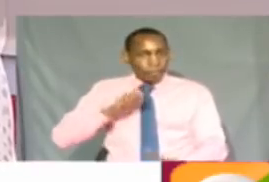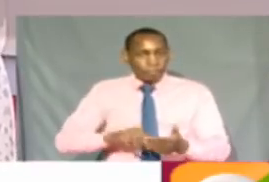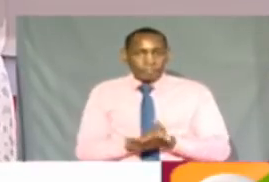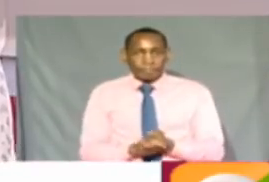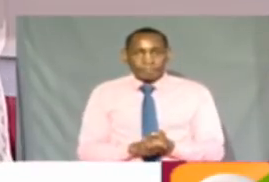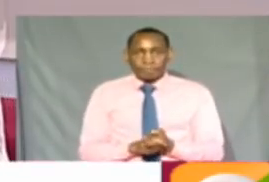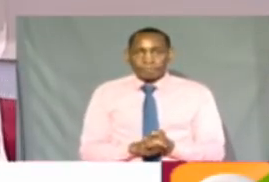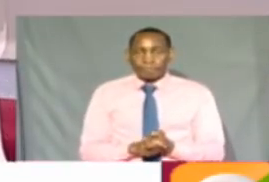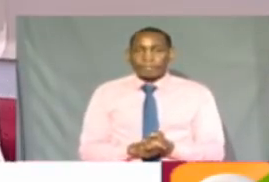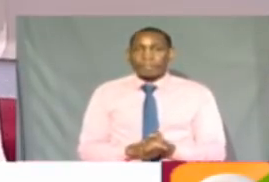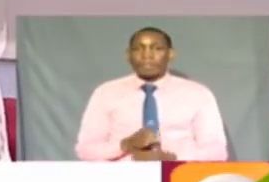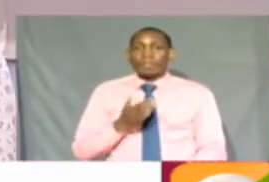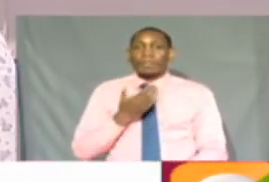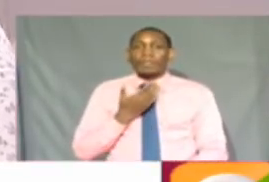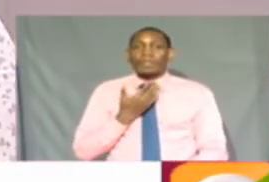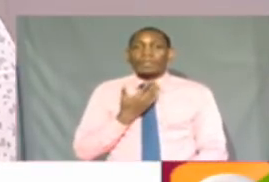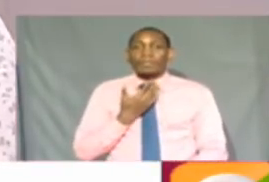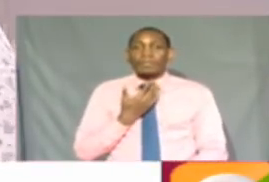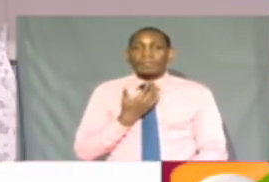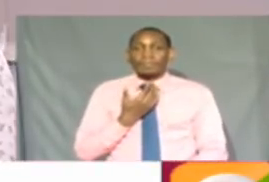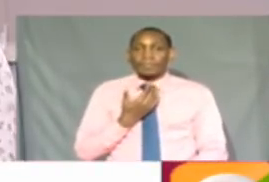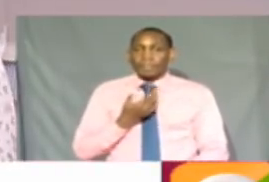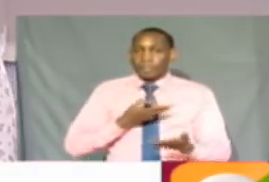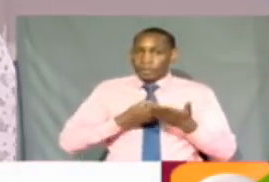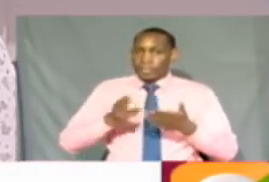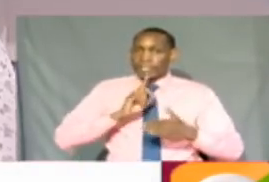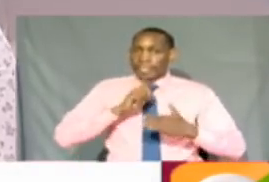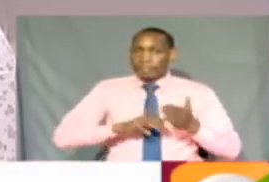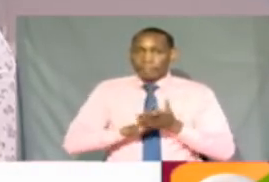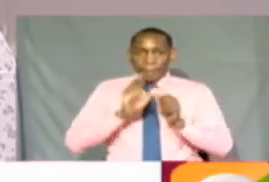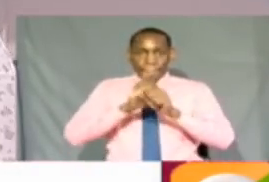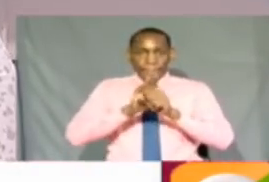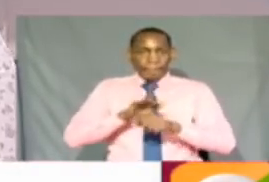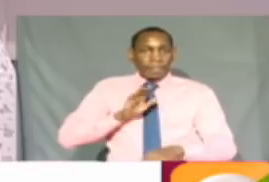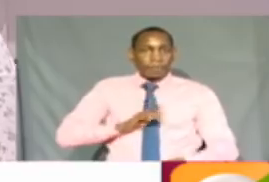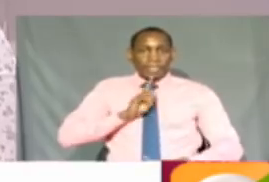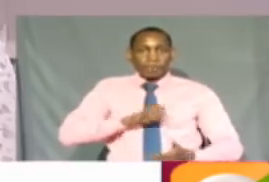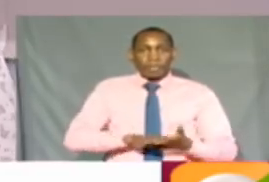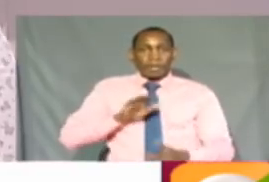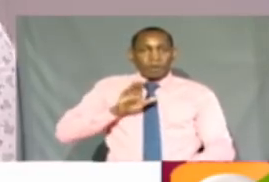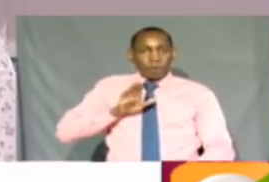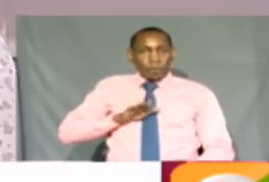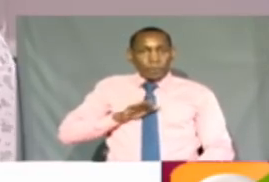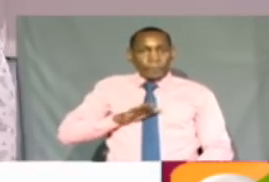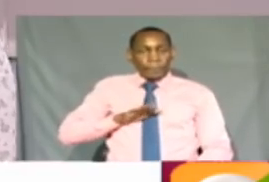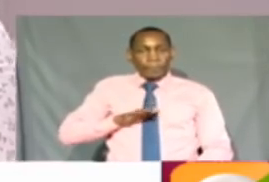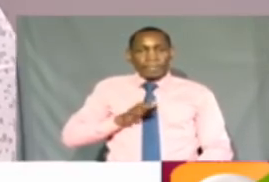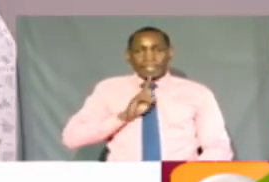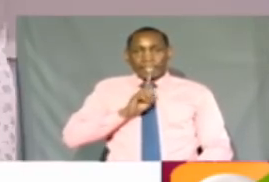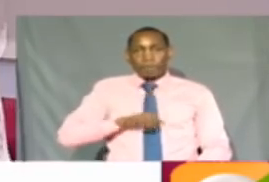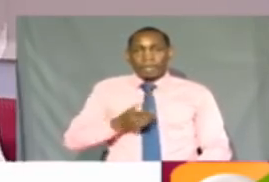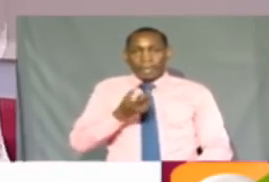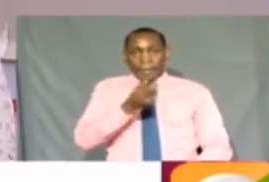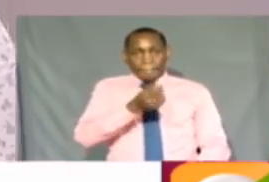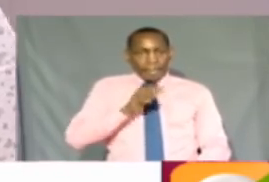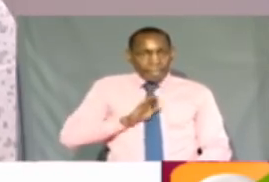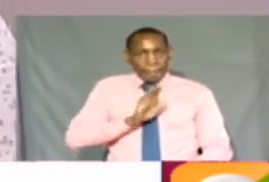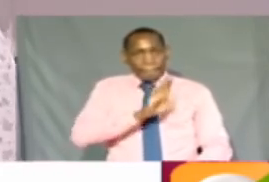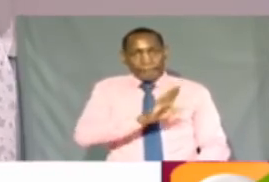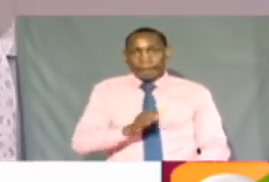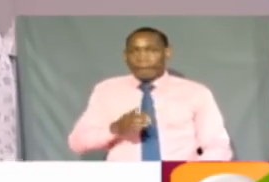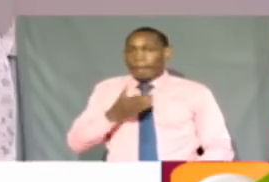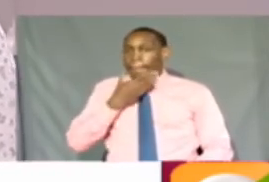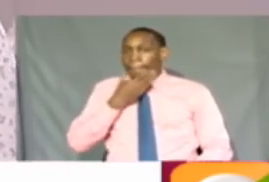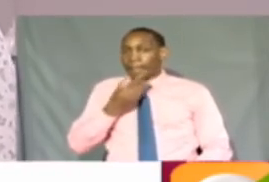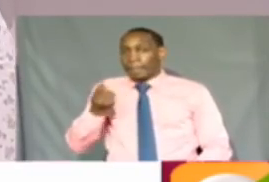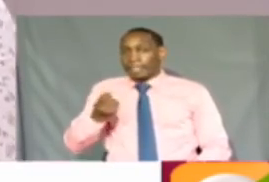this once and it made me not a good person to people, but I was honest when I said a lot of women say my money is my money and your money is our money. Our money, right. Because that's the truth. Women